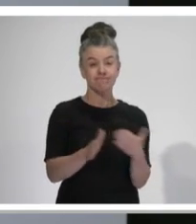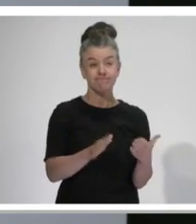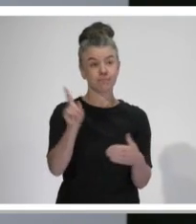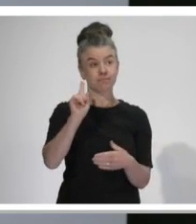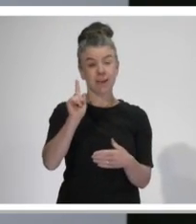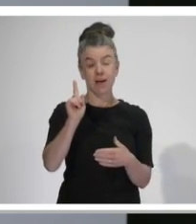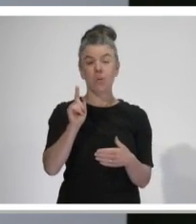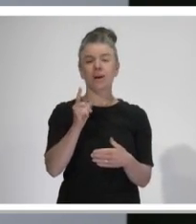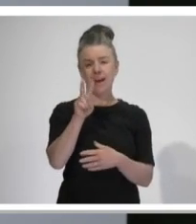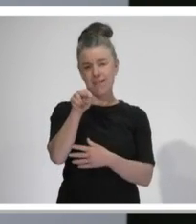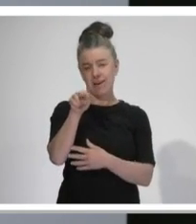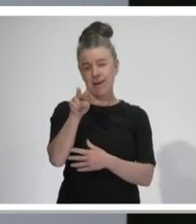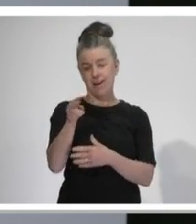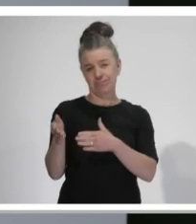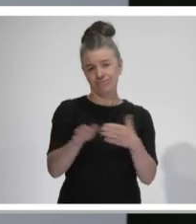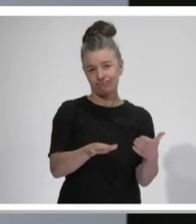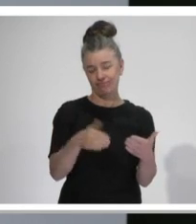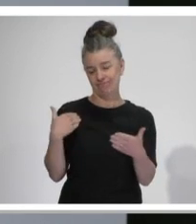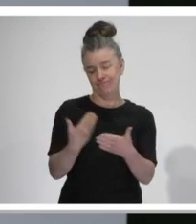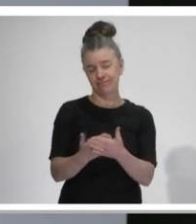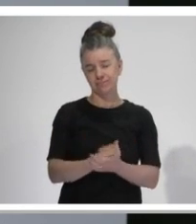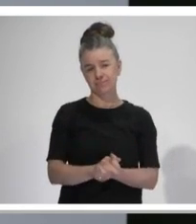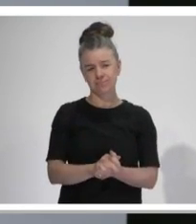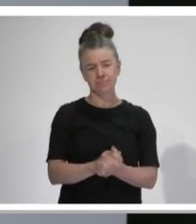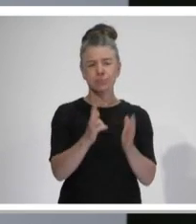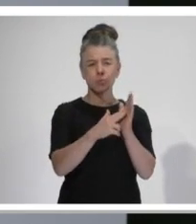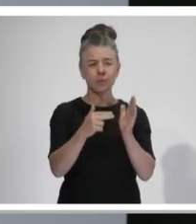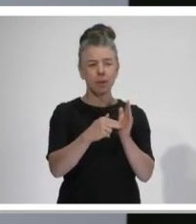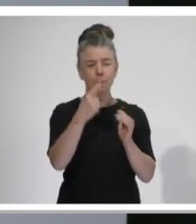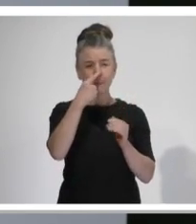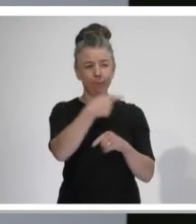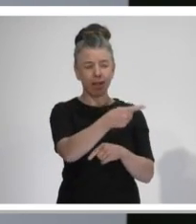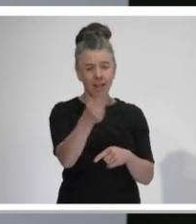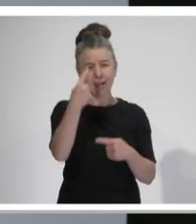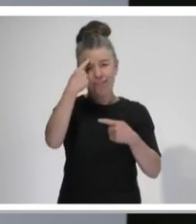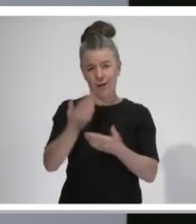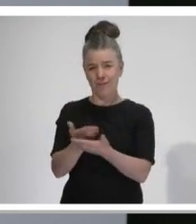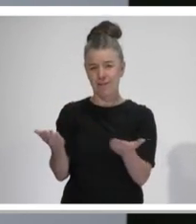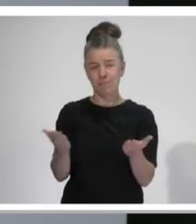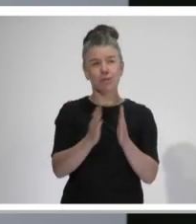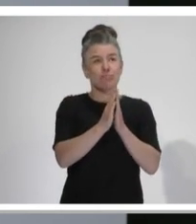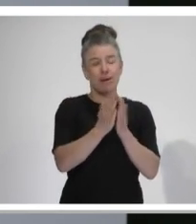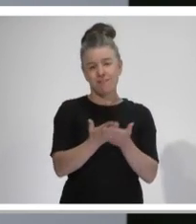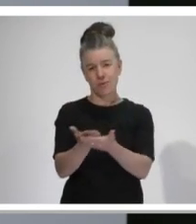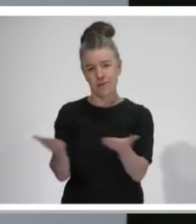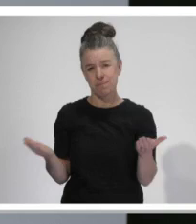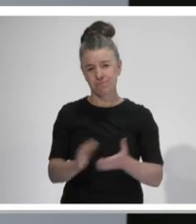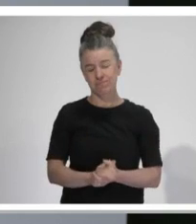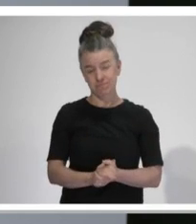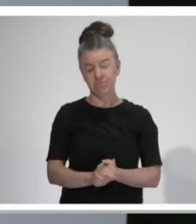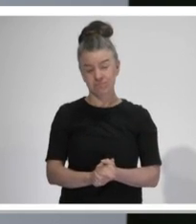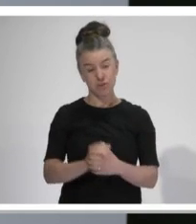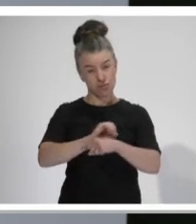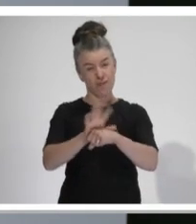These people and their families will be in the thoughts and prayers of all New Zealanders today, as we are again reminded of the serious threat